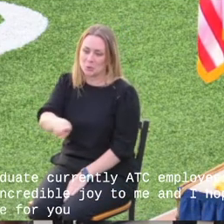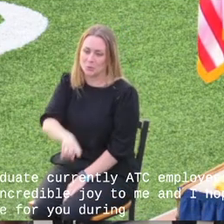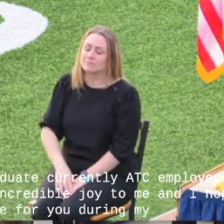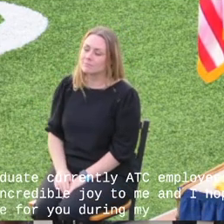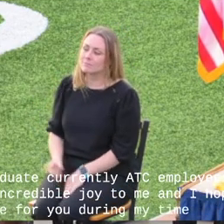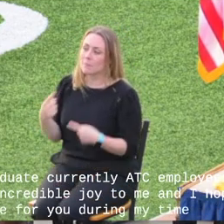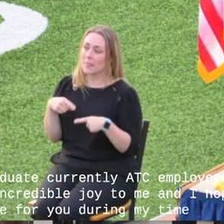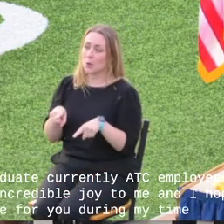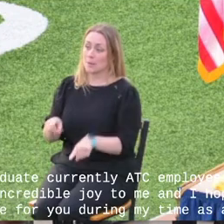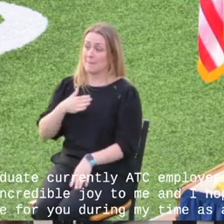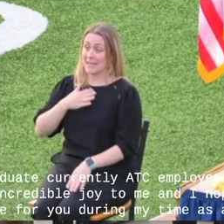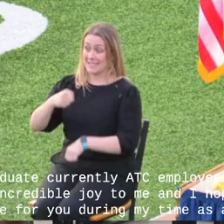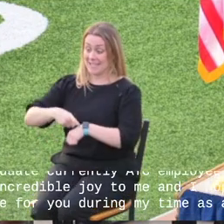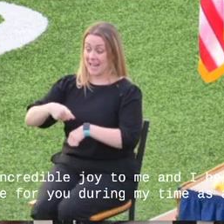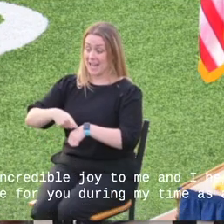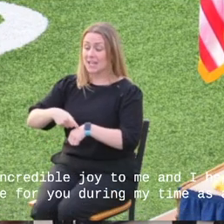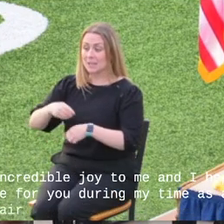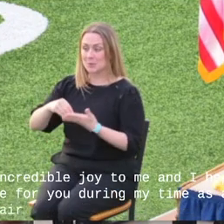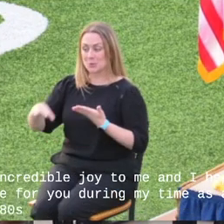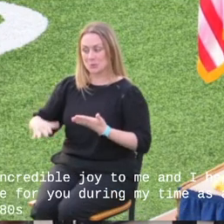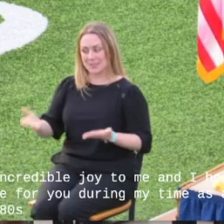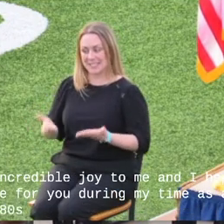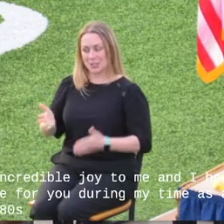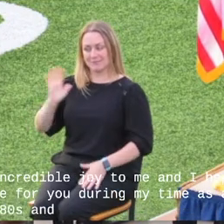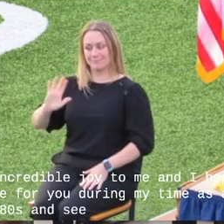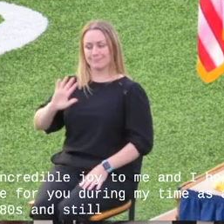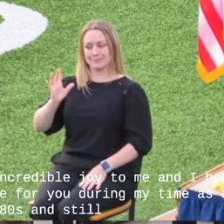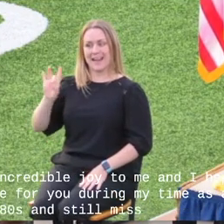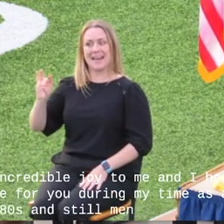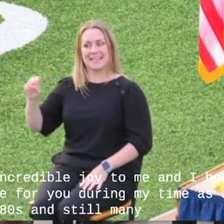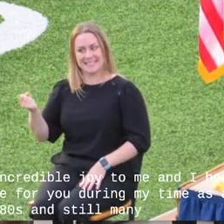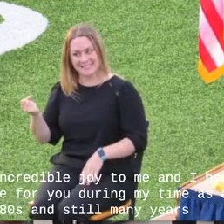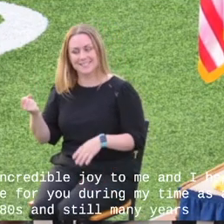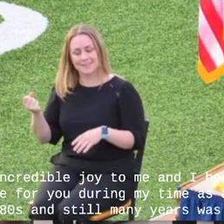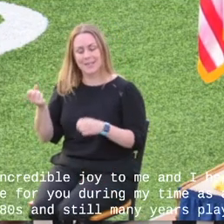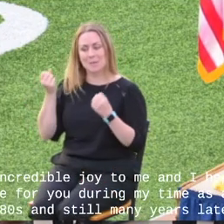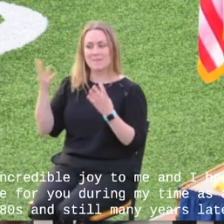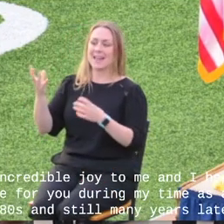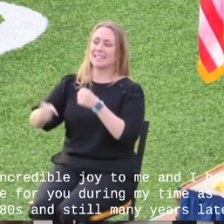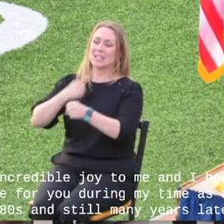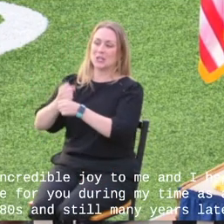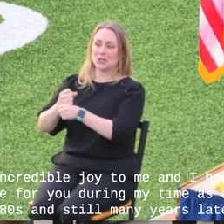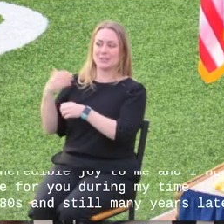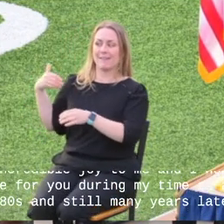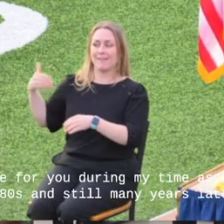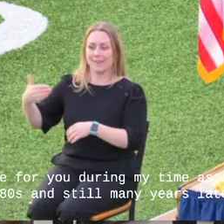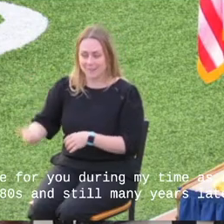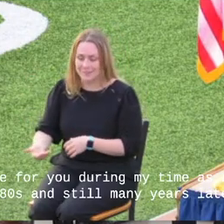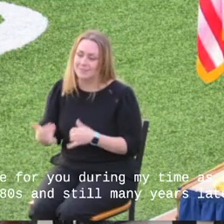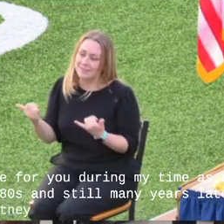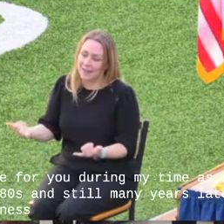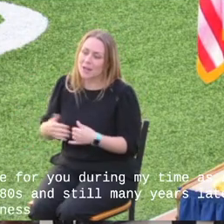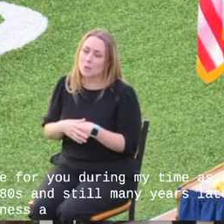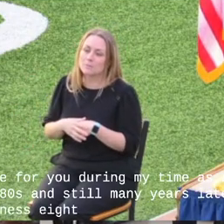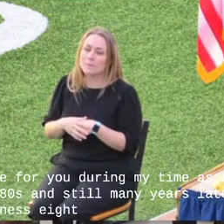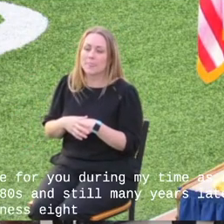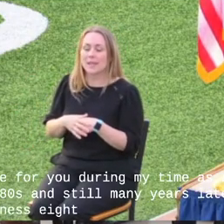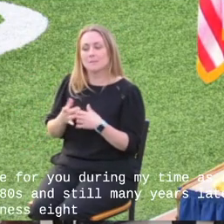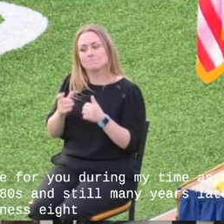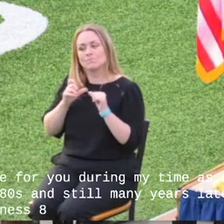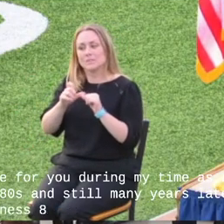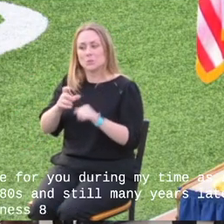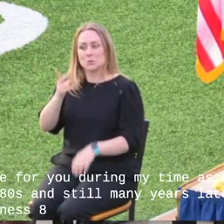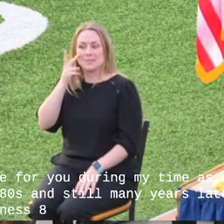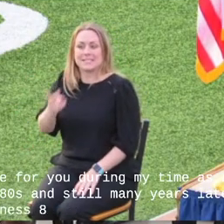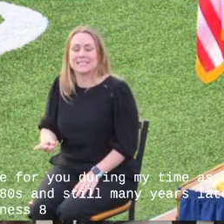my time as a student in the 80s, and still many years later, I continue to witness HCC